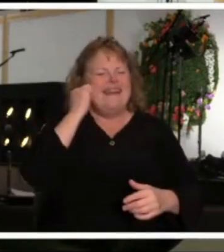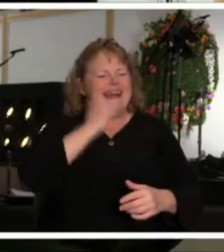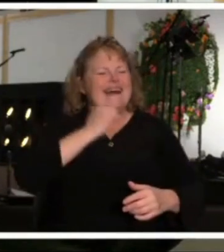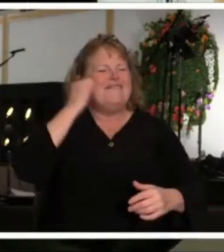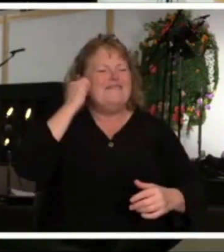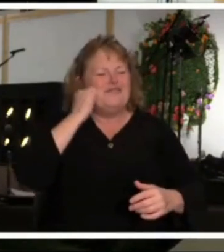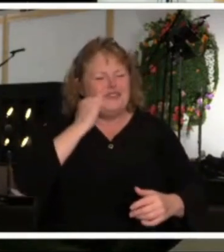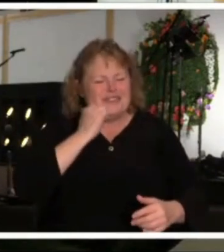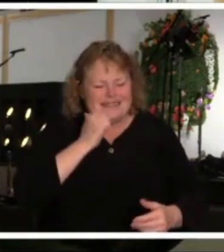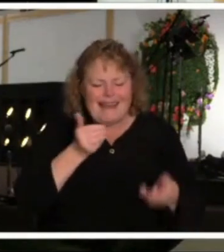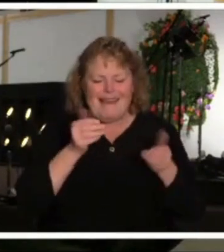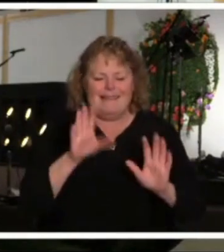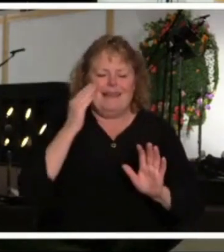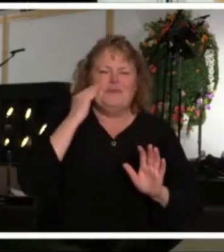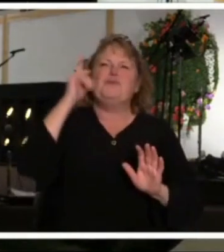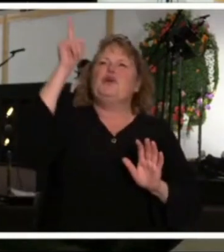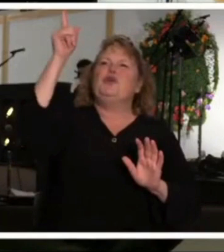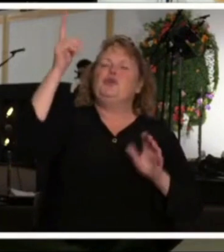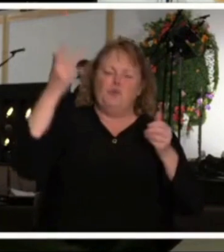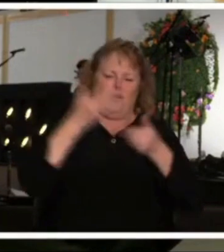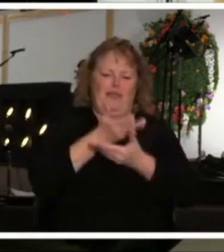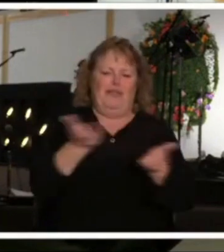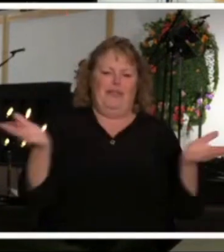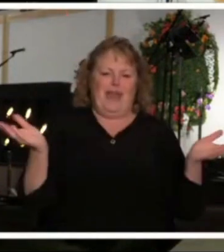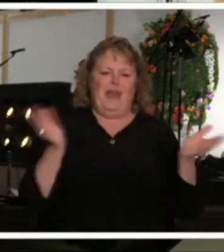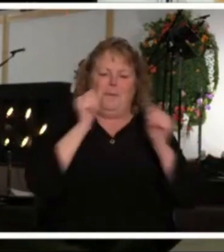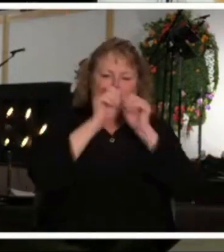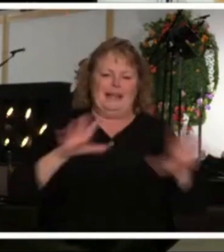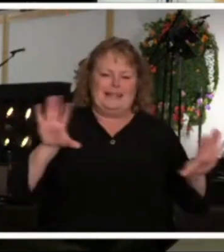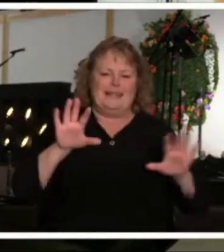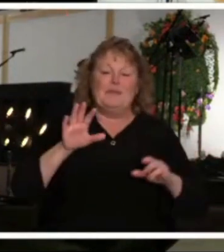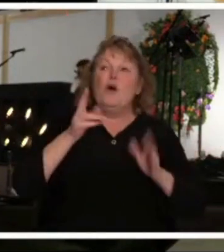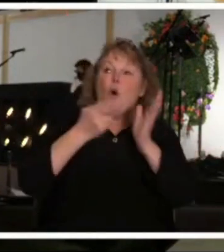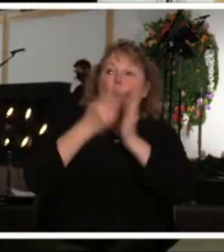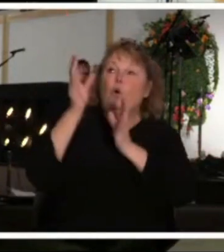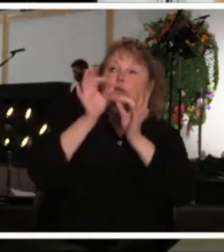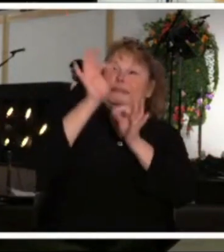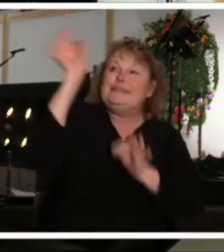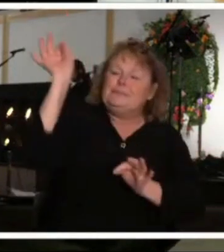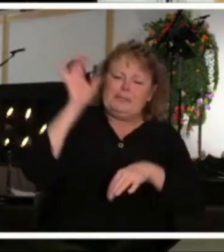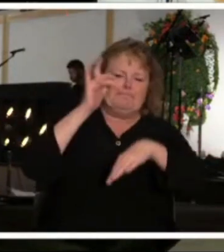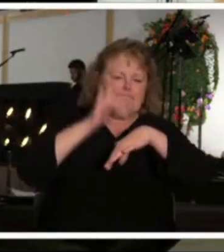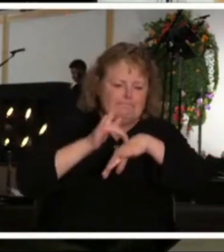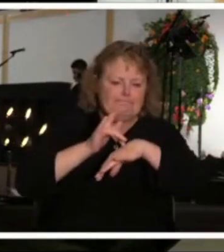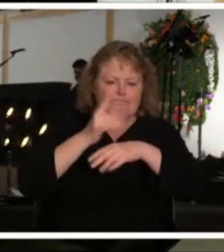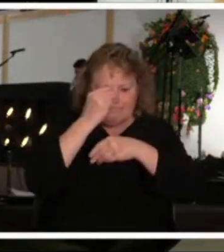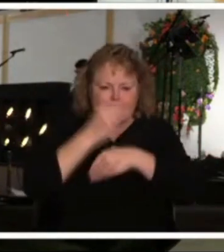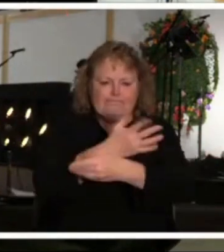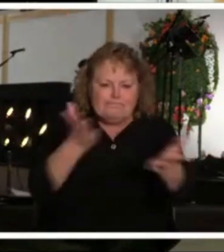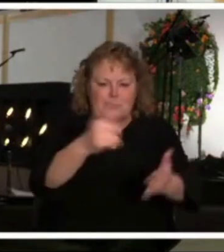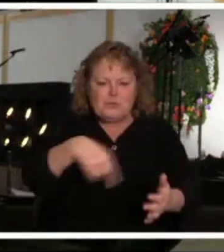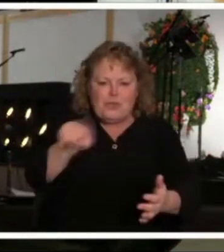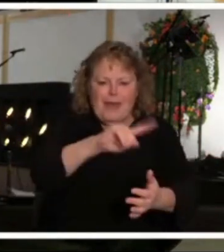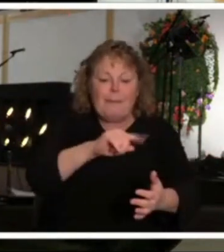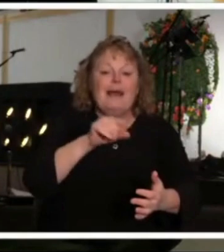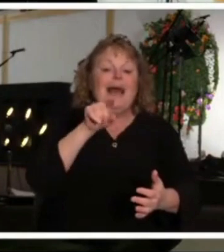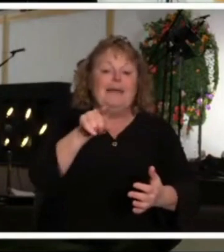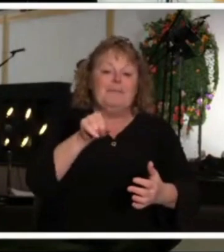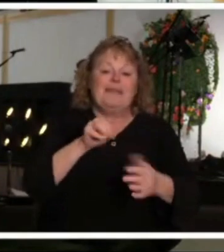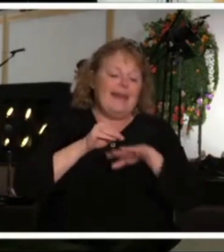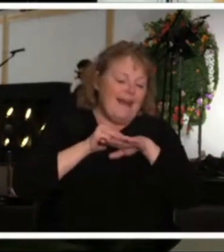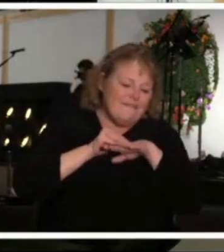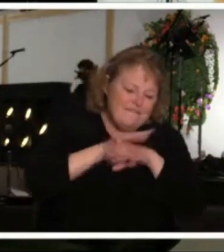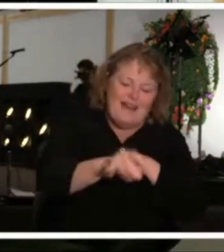the presence of the living God. May the Holy Spirit speak in them and through them, and may they have eternal impact on a